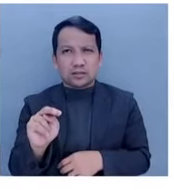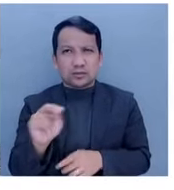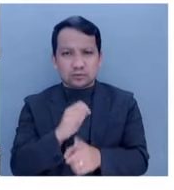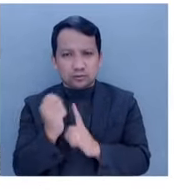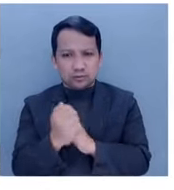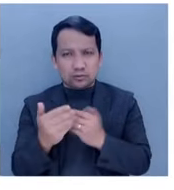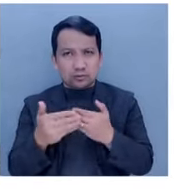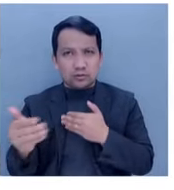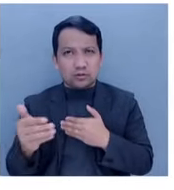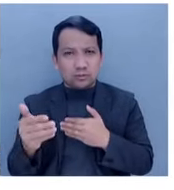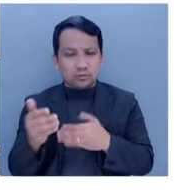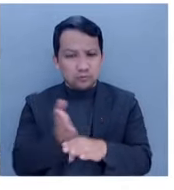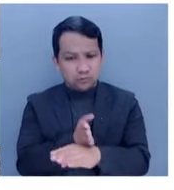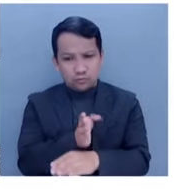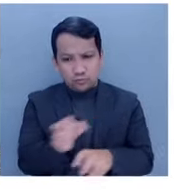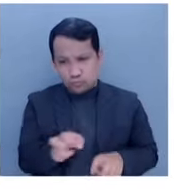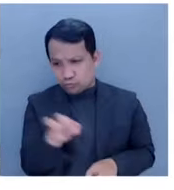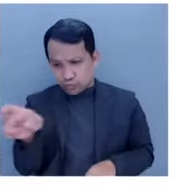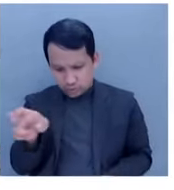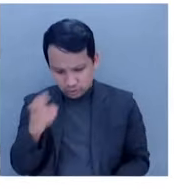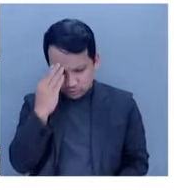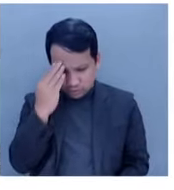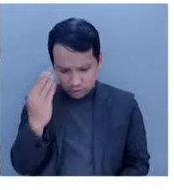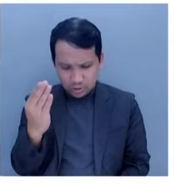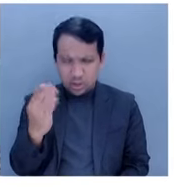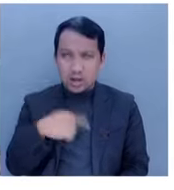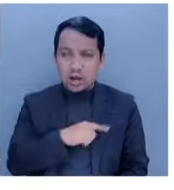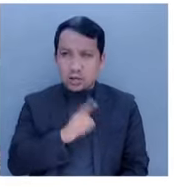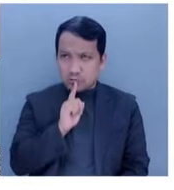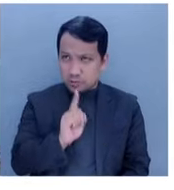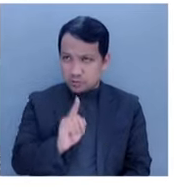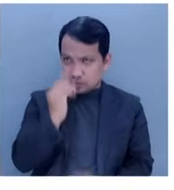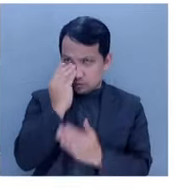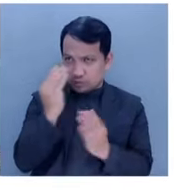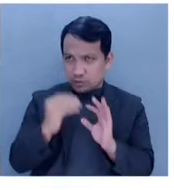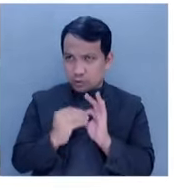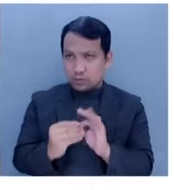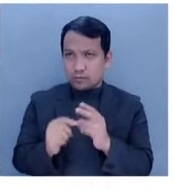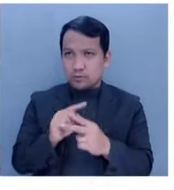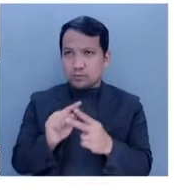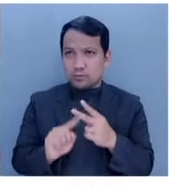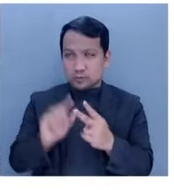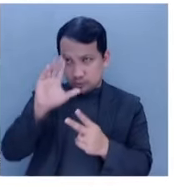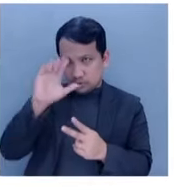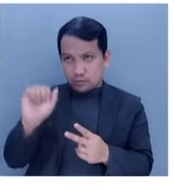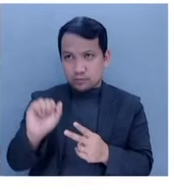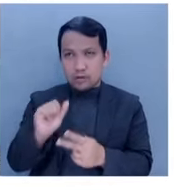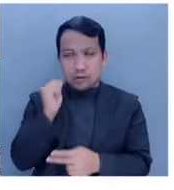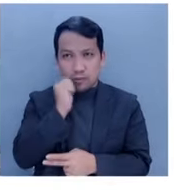way to Bulacan, hopefully, to pick up the two girls.